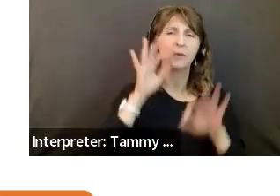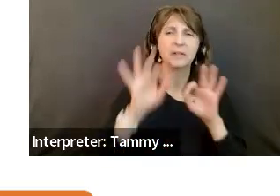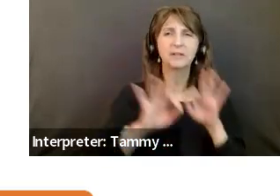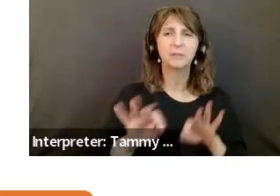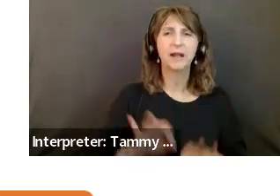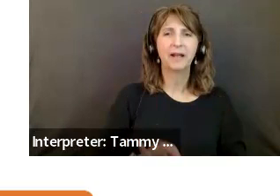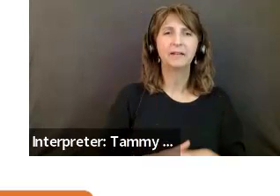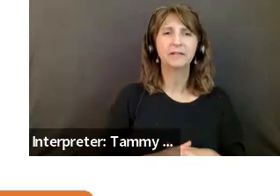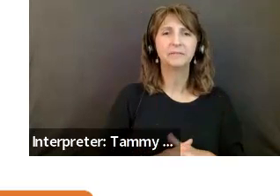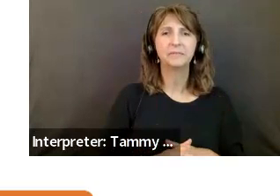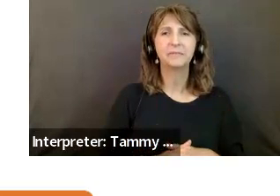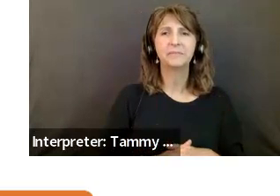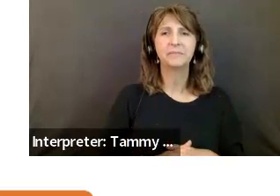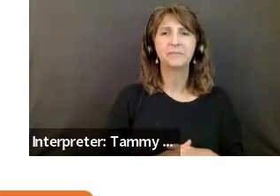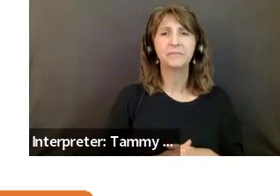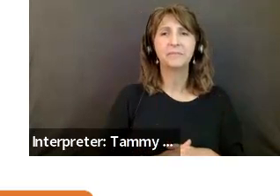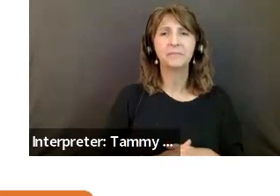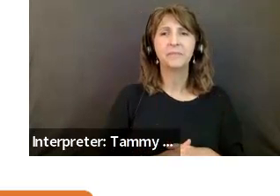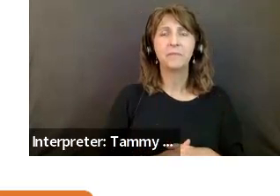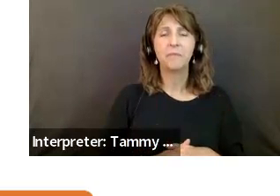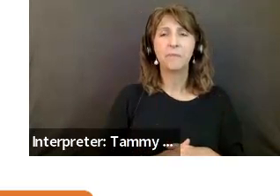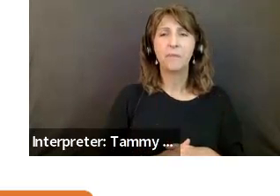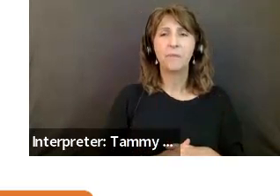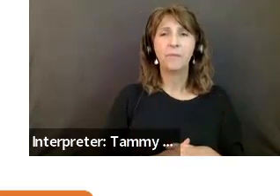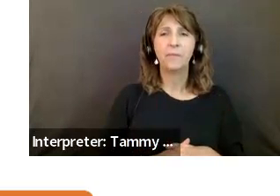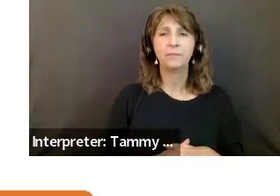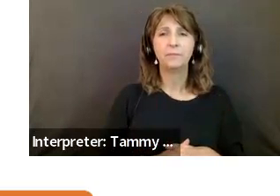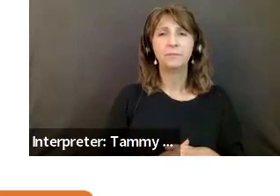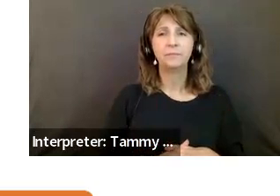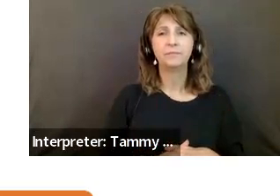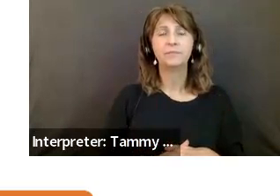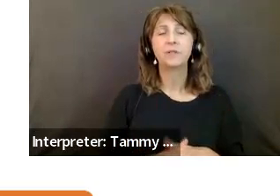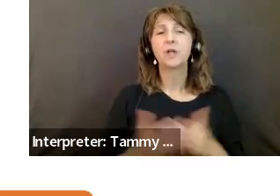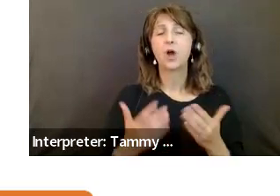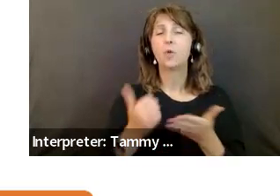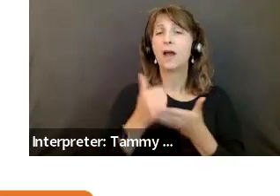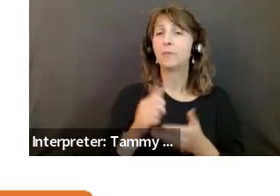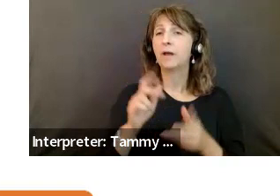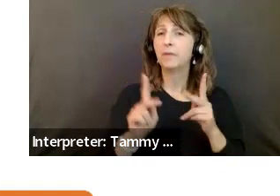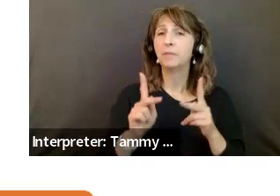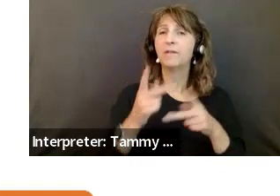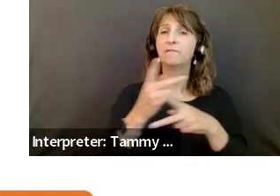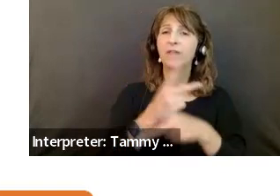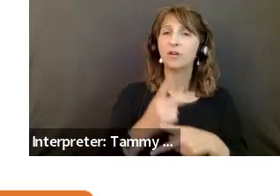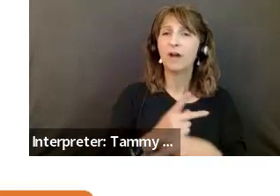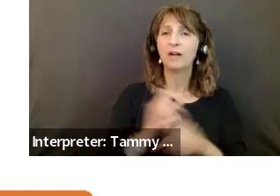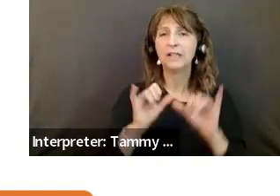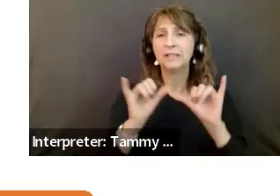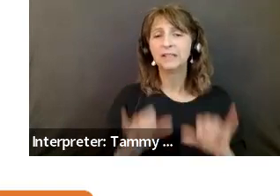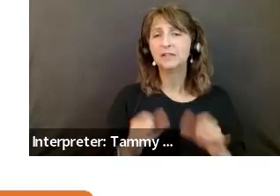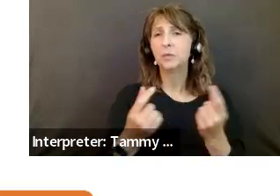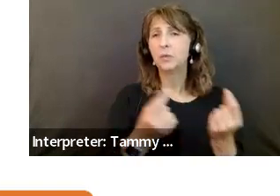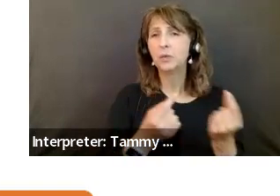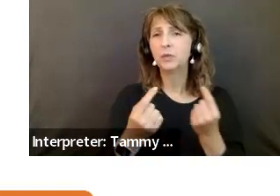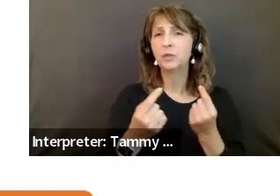So what we do is we help people through systems, and we help them find services and help